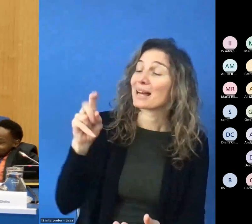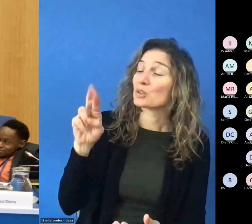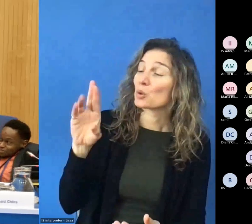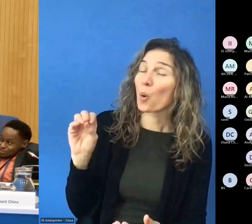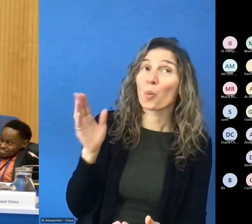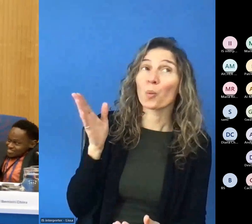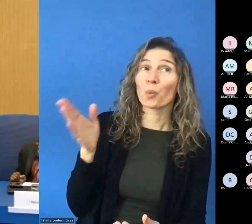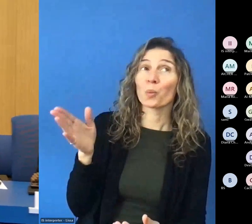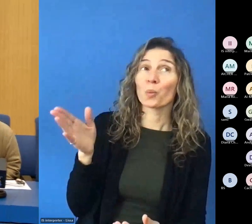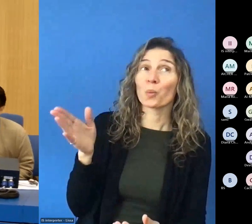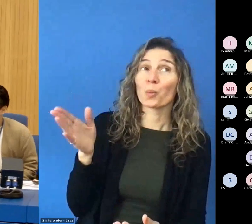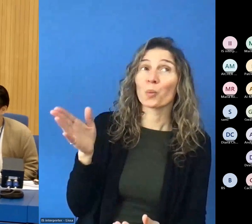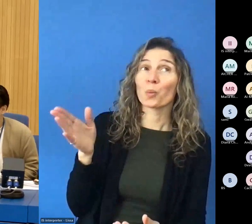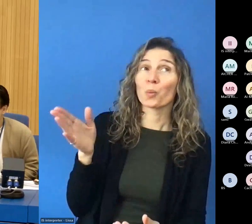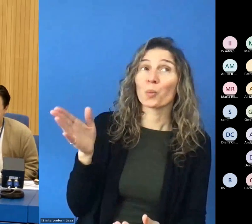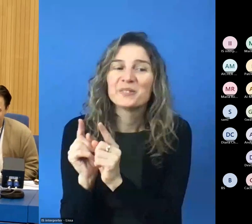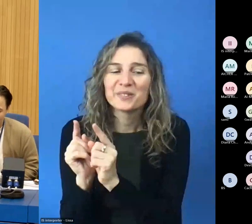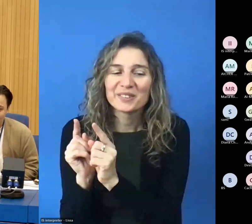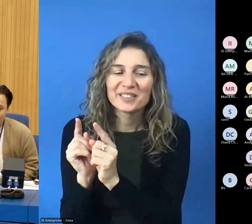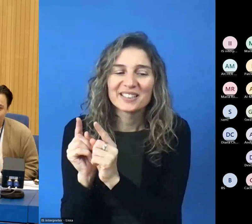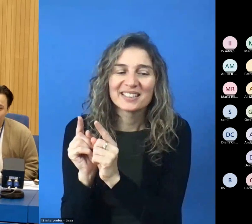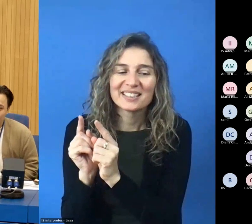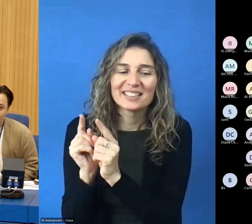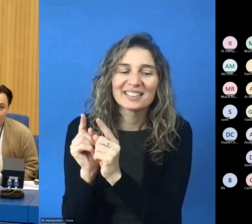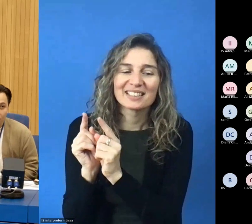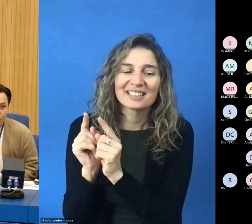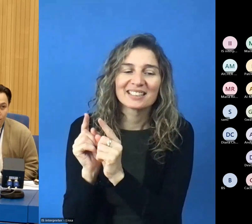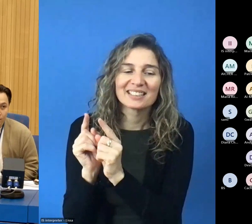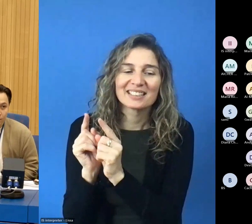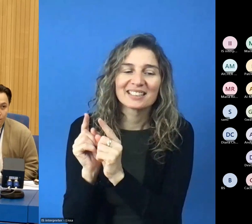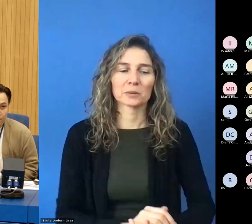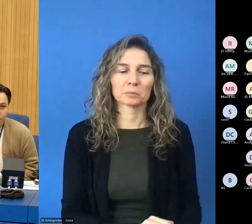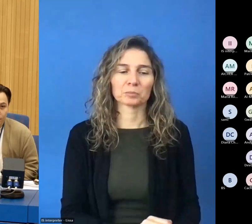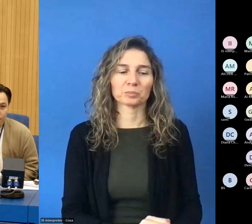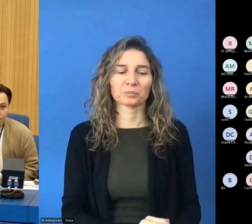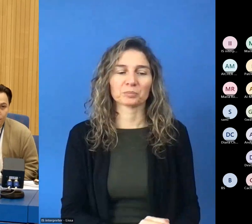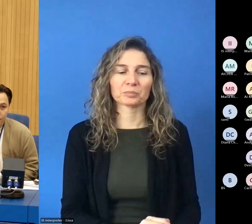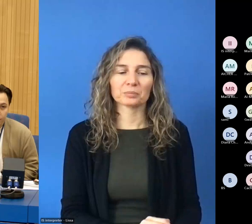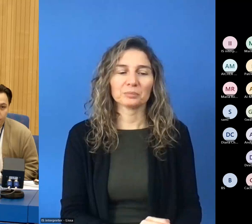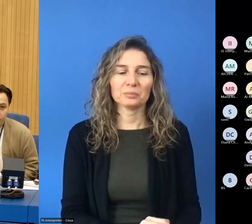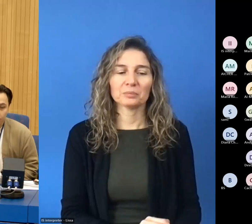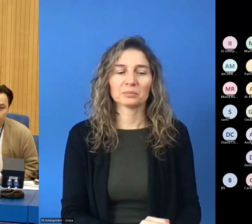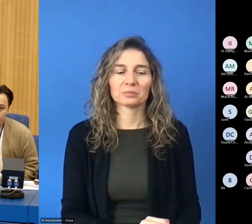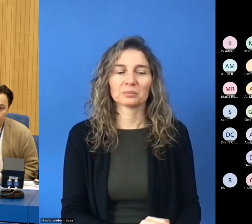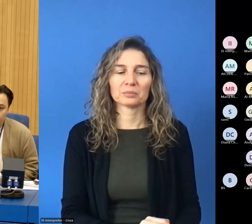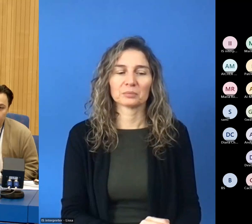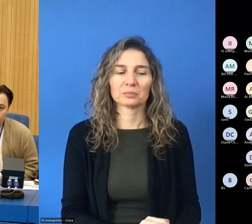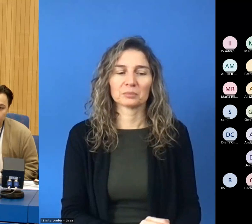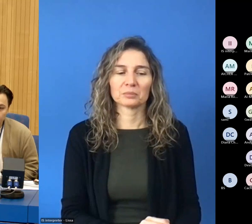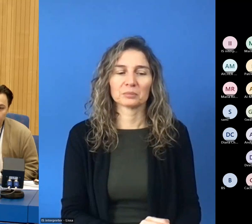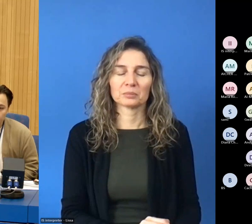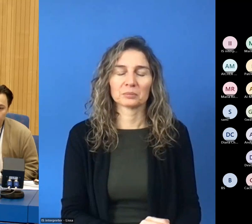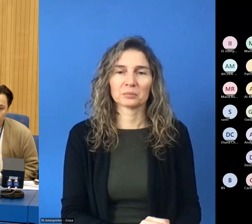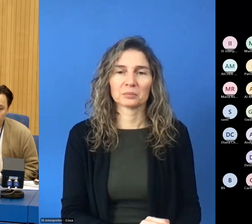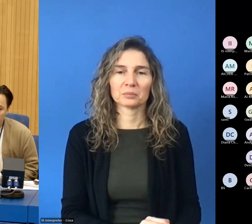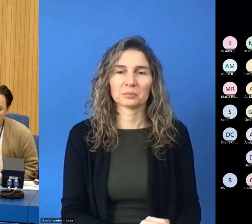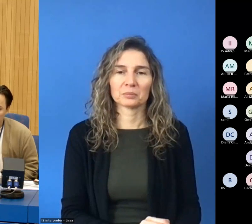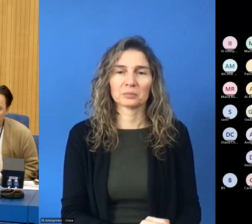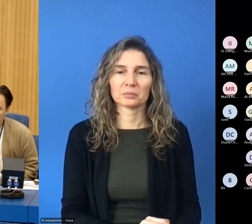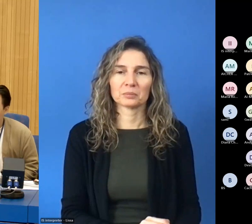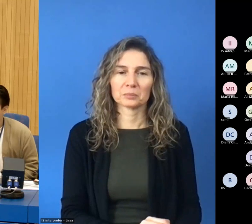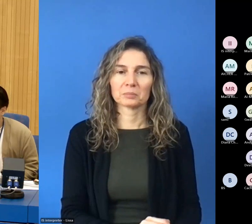Thank you. Get shot. You can find in social media just Team Biosbot.